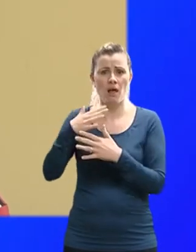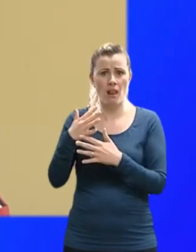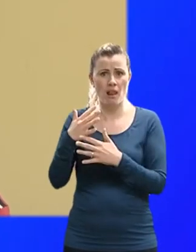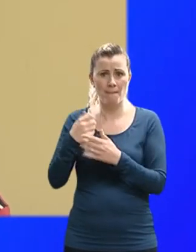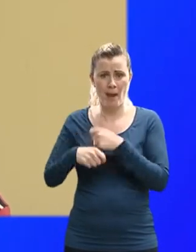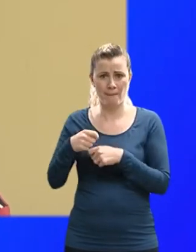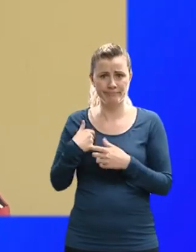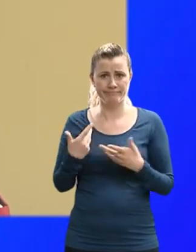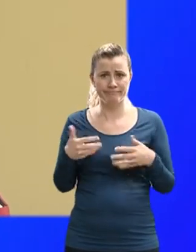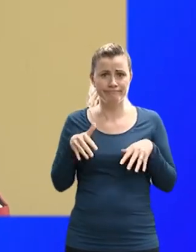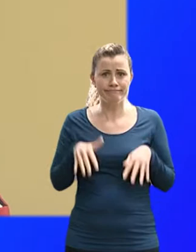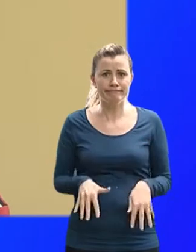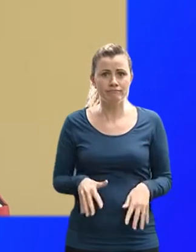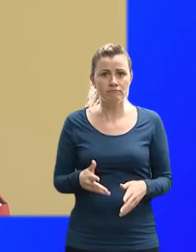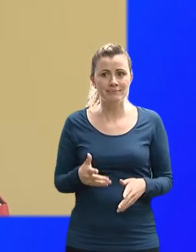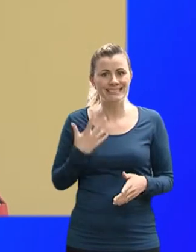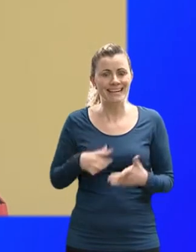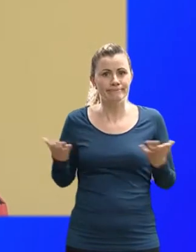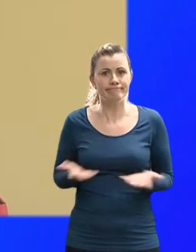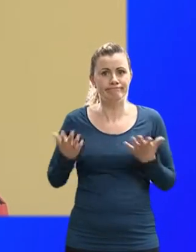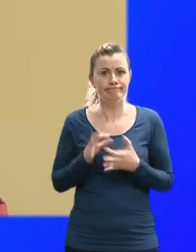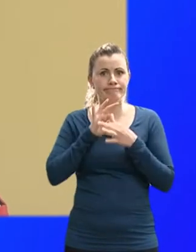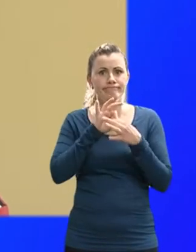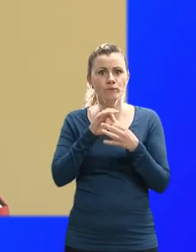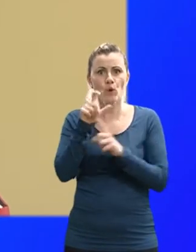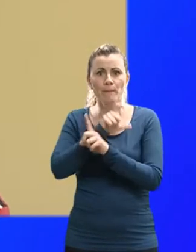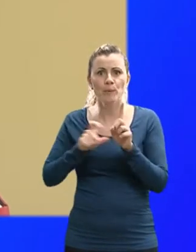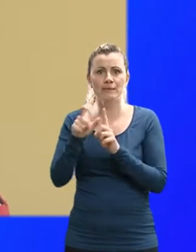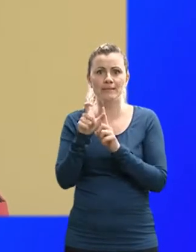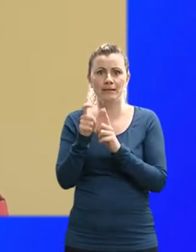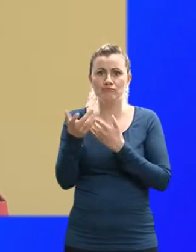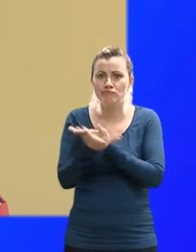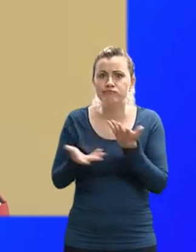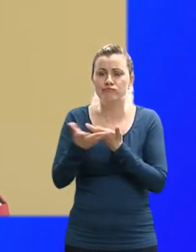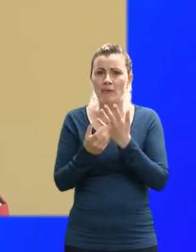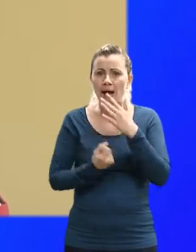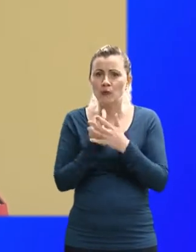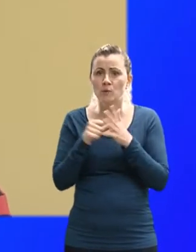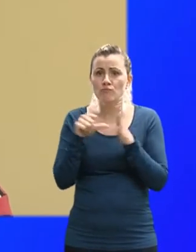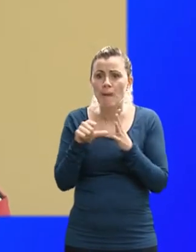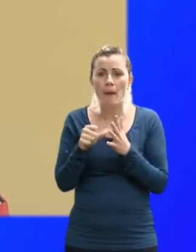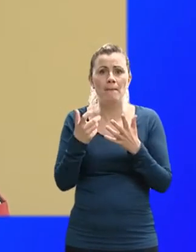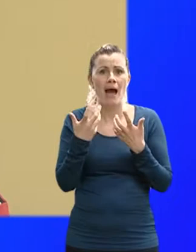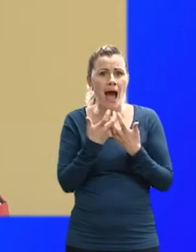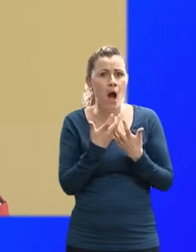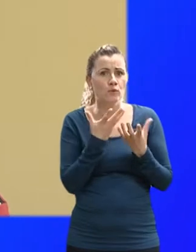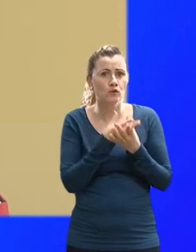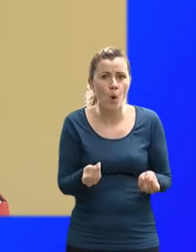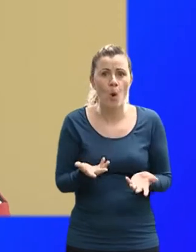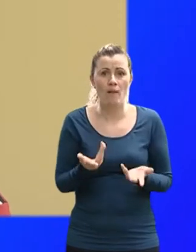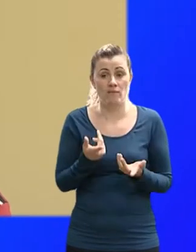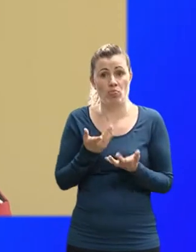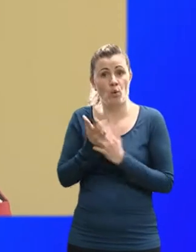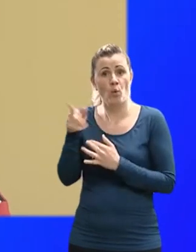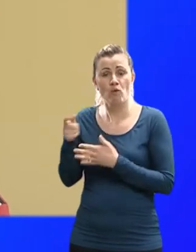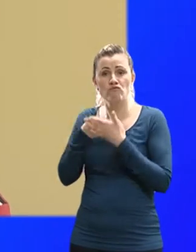thrive a lot better in community groups where they can actually discuss their issues and they can bring things forward. And the reference group is one of these places where over